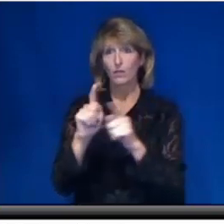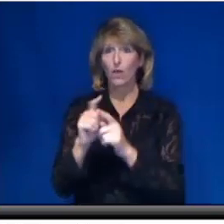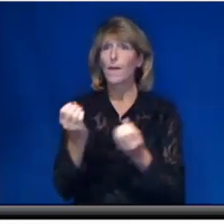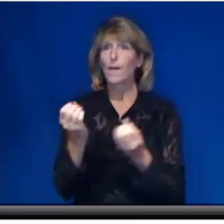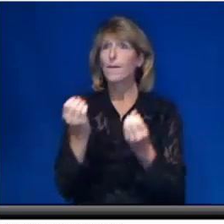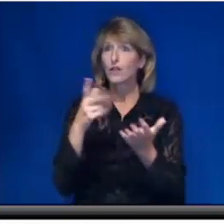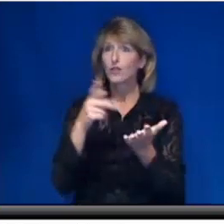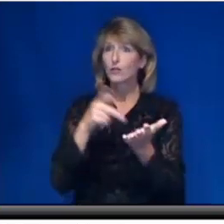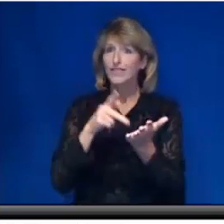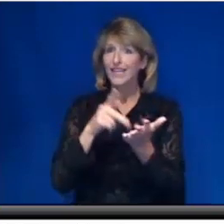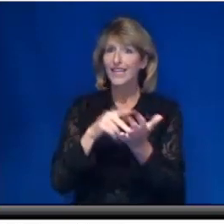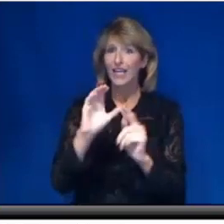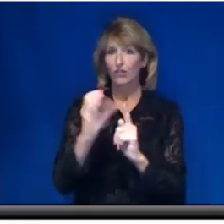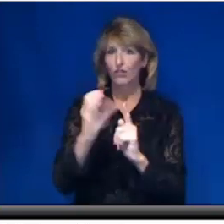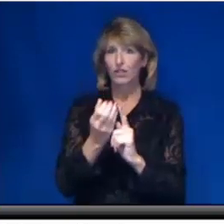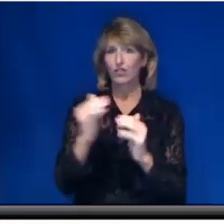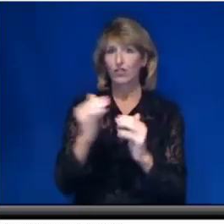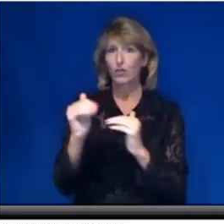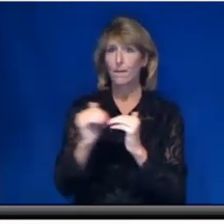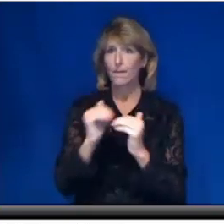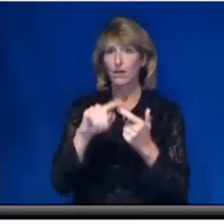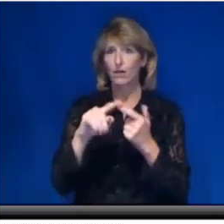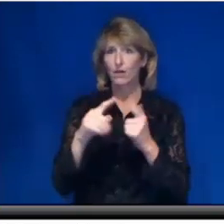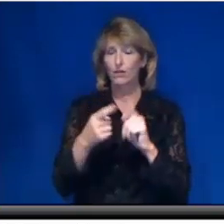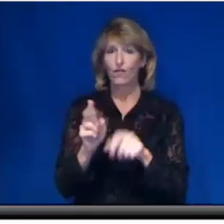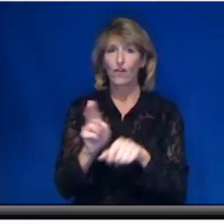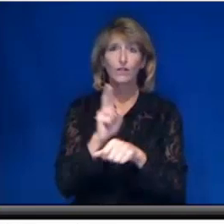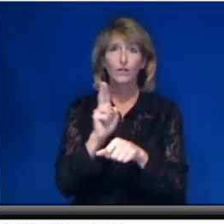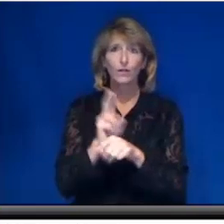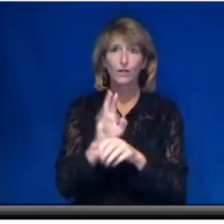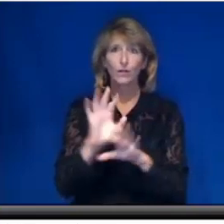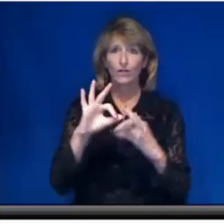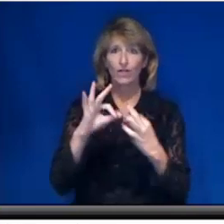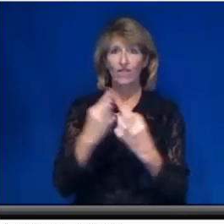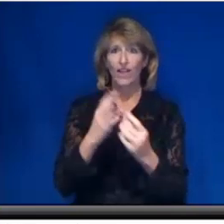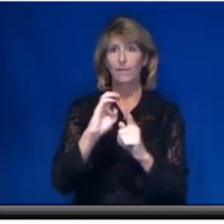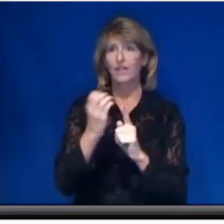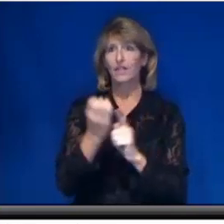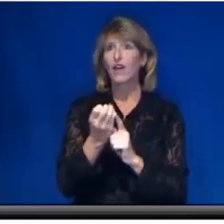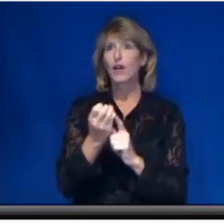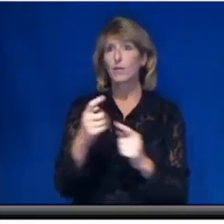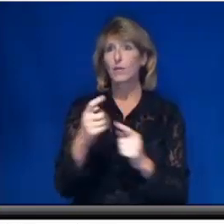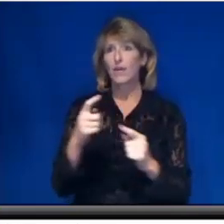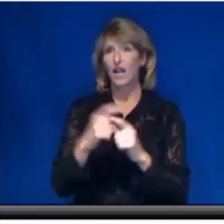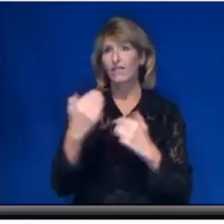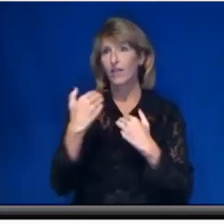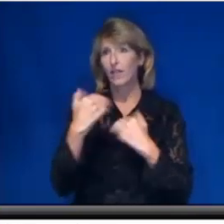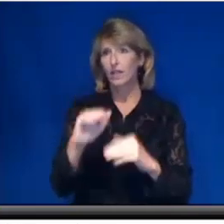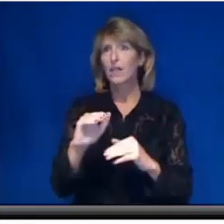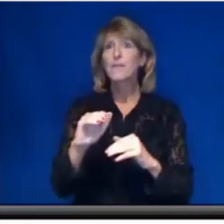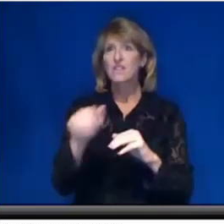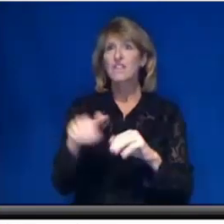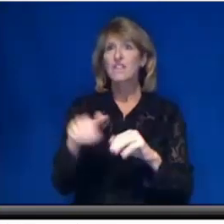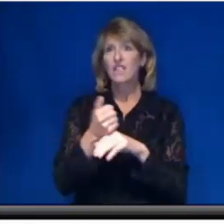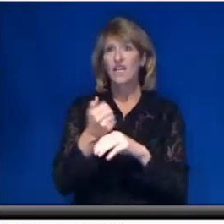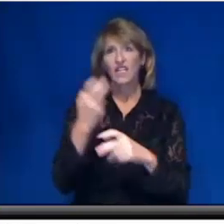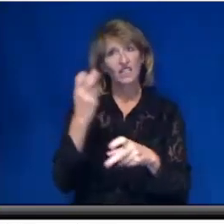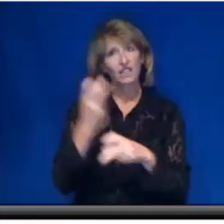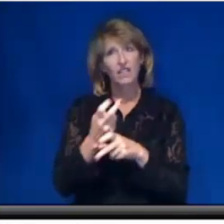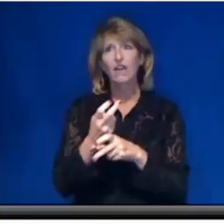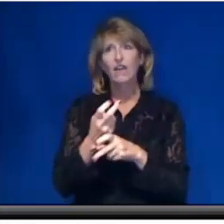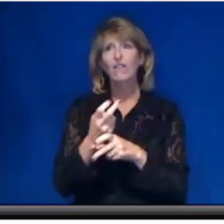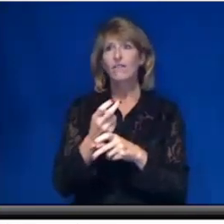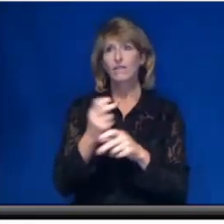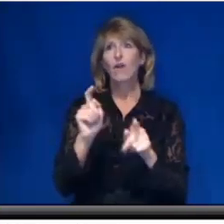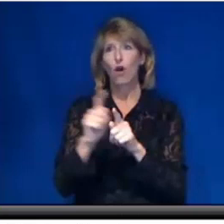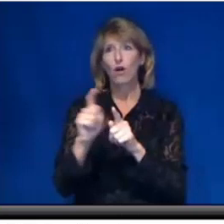Family history and genetics play a huge role. Multiple psychiatric conditions, peers and friends who use, and